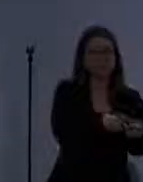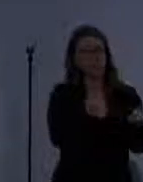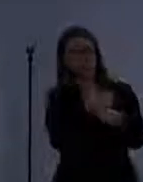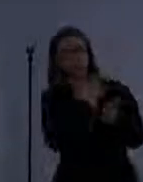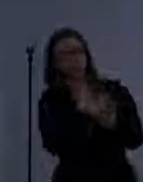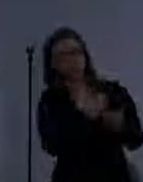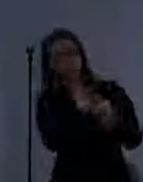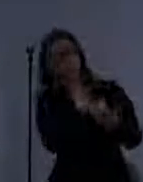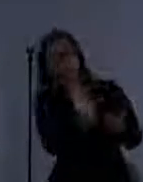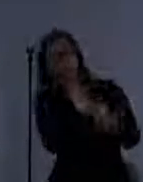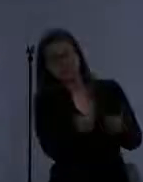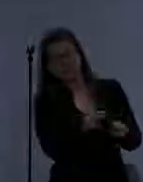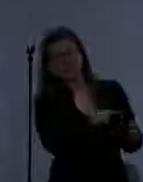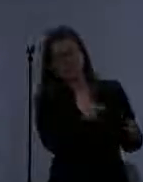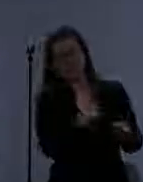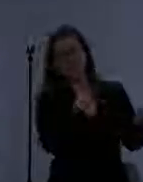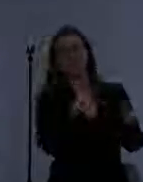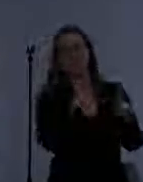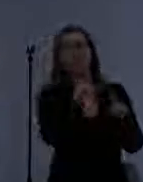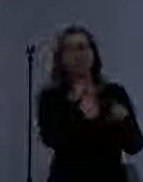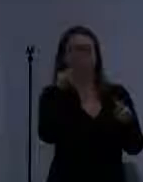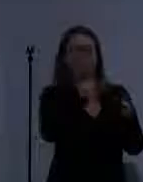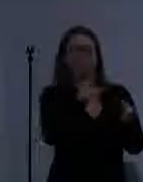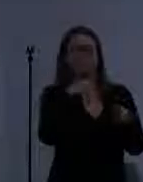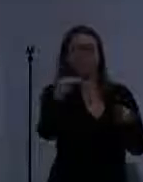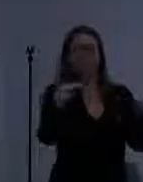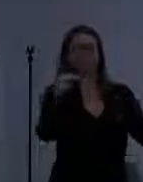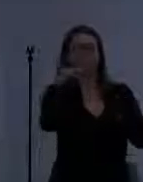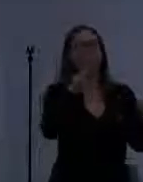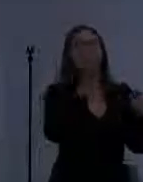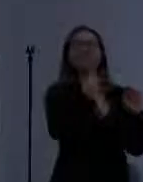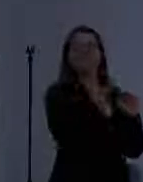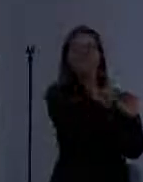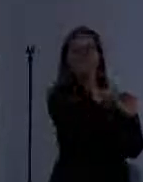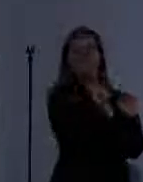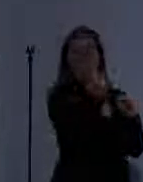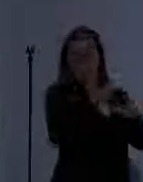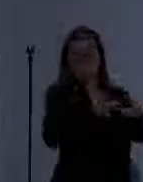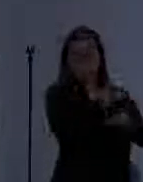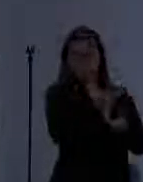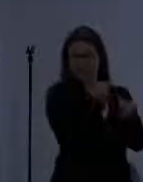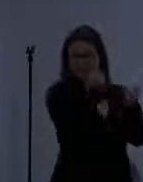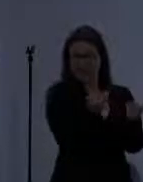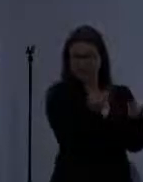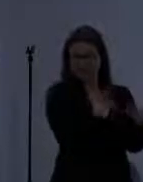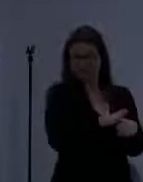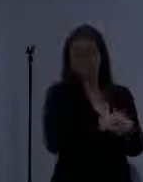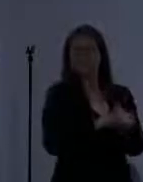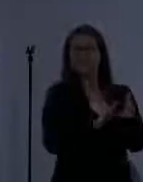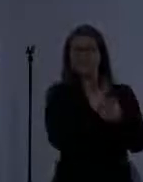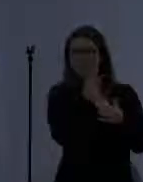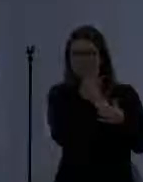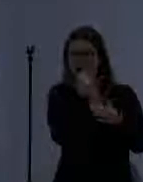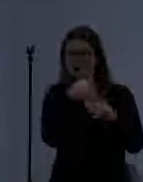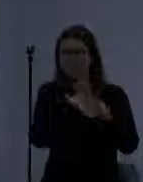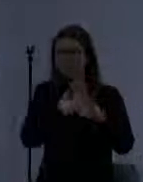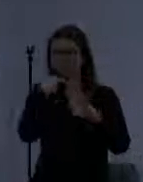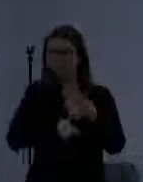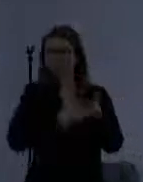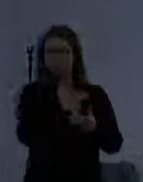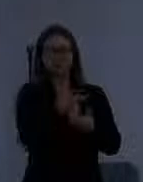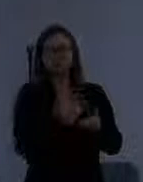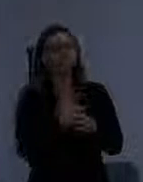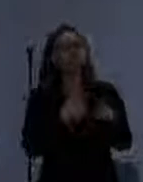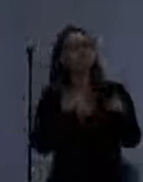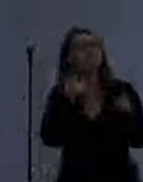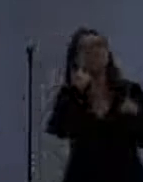or across different ways. So maybe we could have a conversation afterwards to explain a bit more, or fair enough.